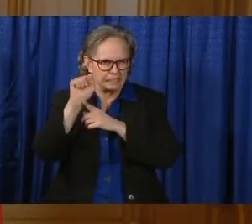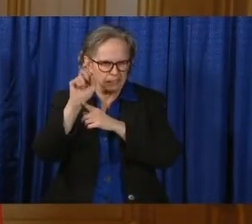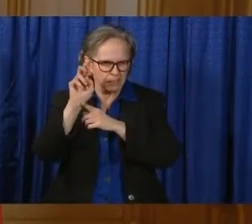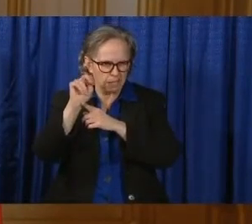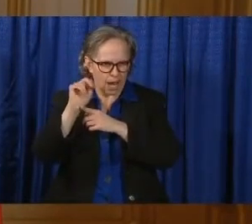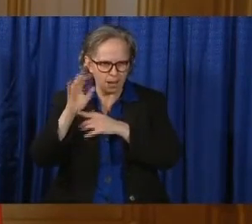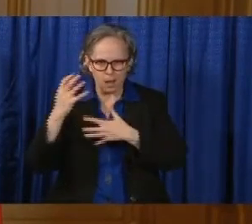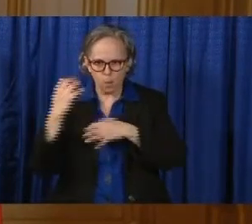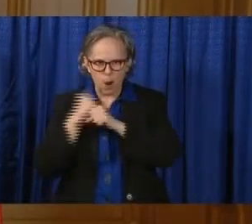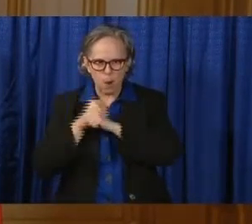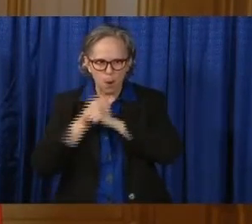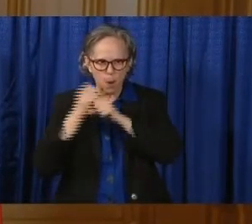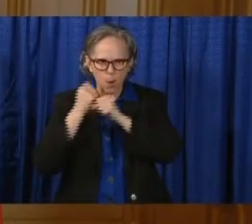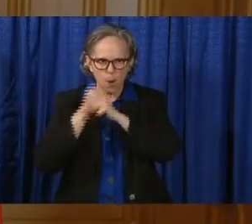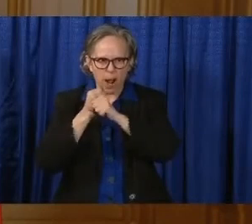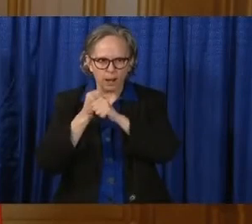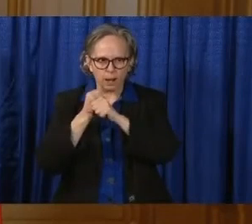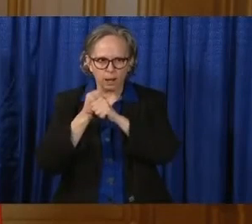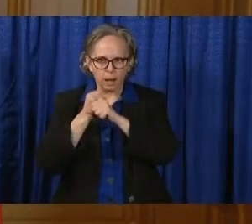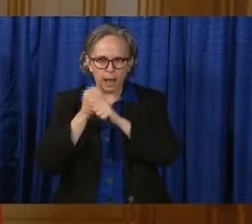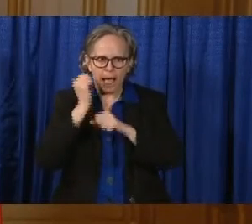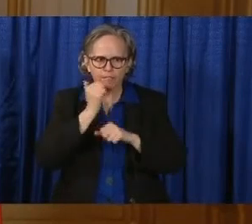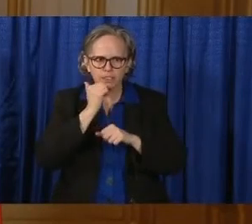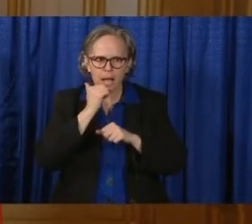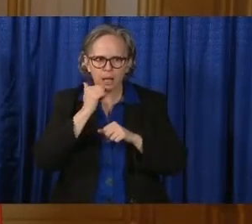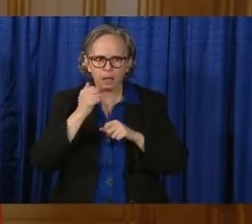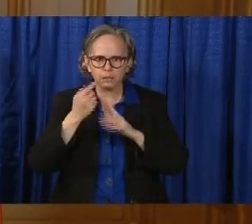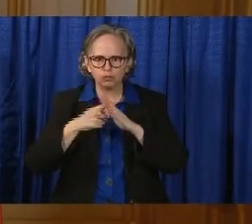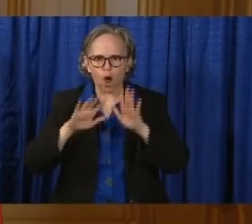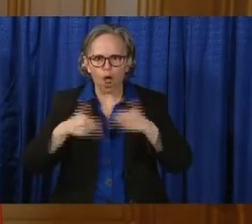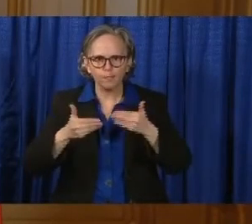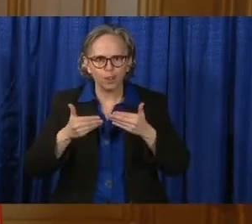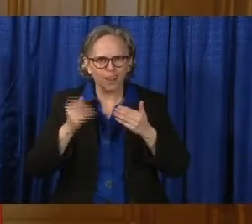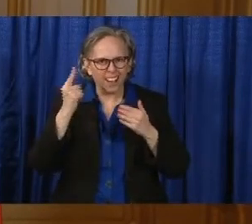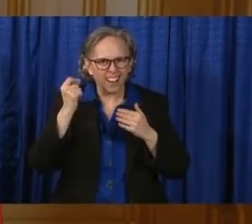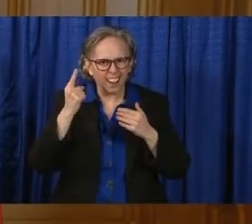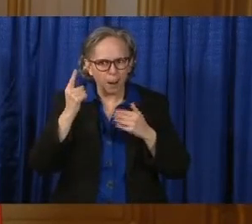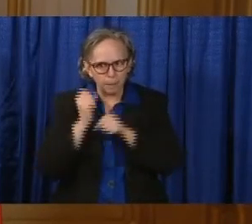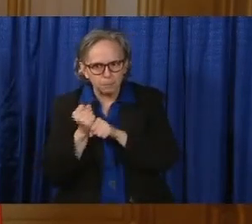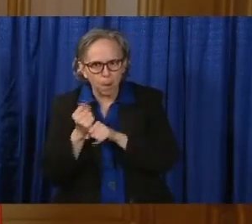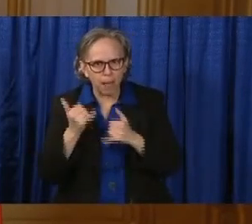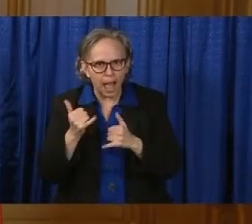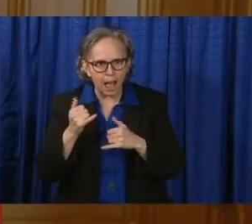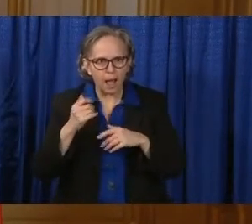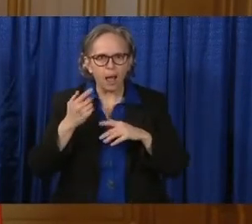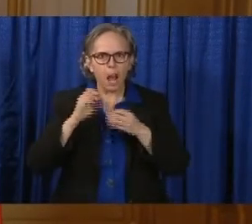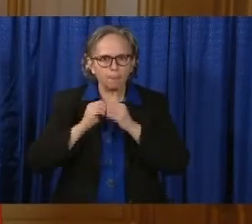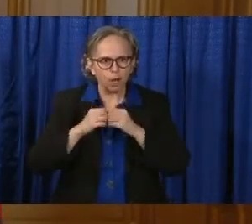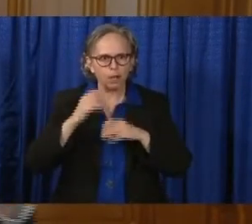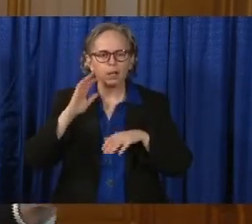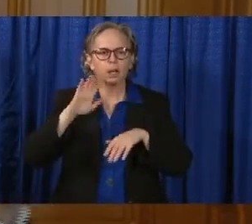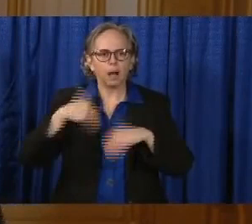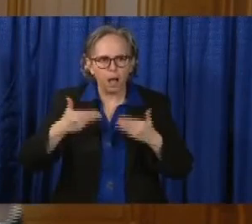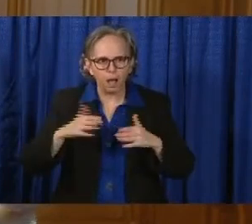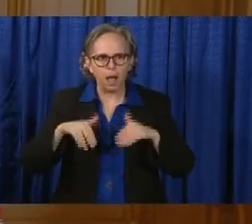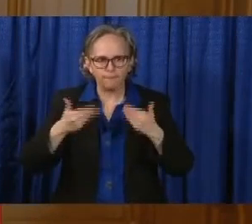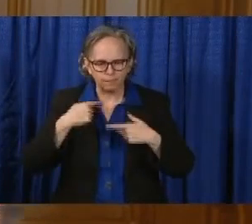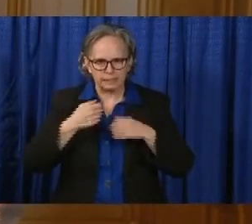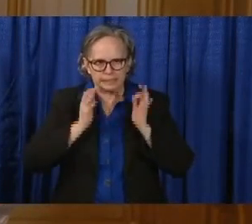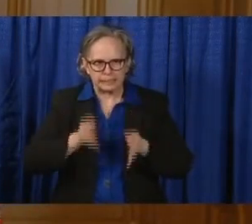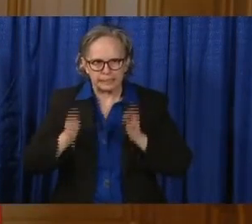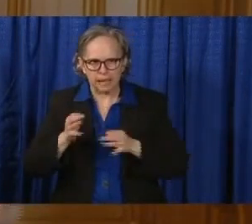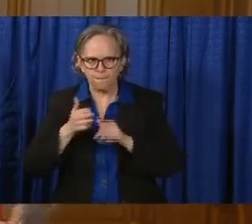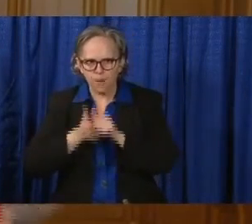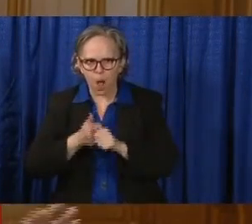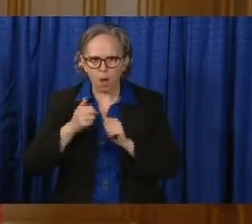start all over again. The next day you start all over again, and so this depends on what we do every day. You know, we're